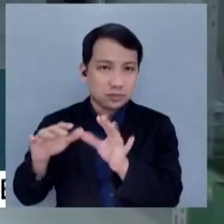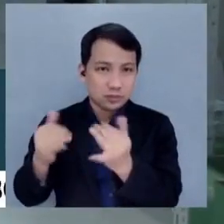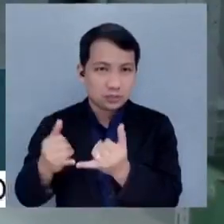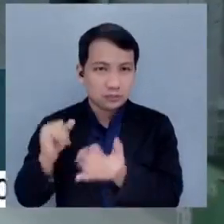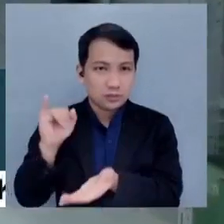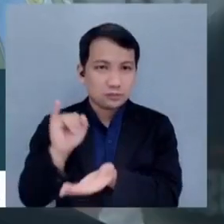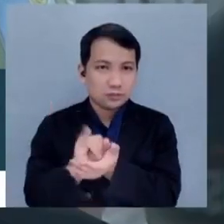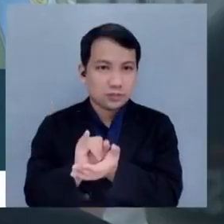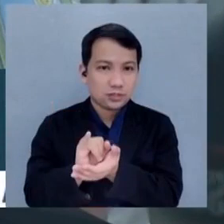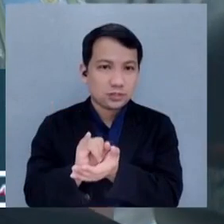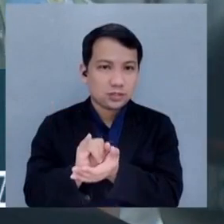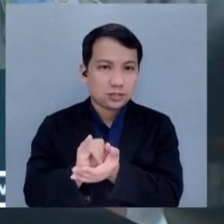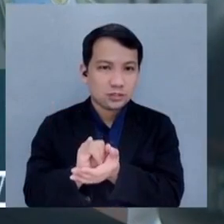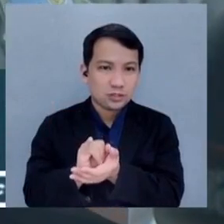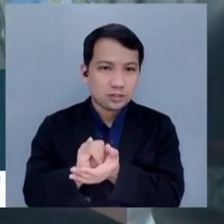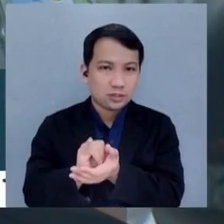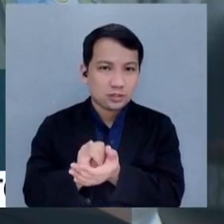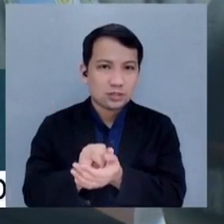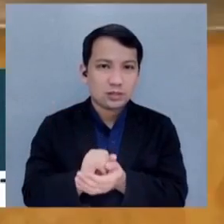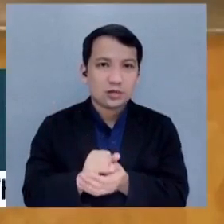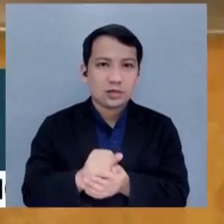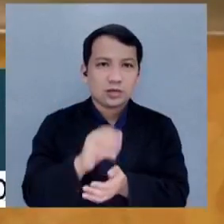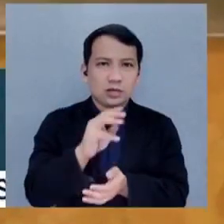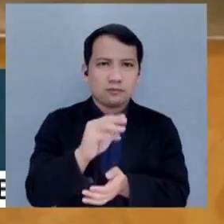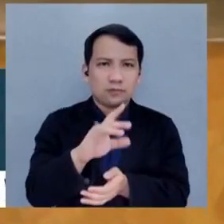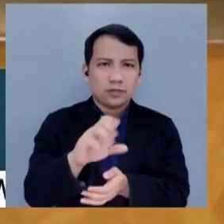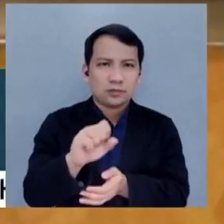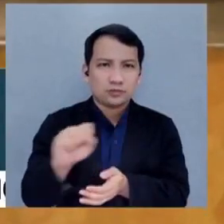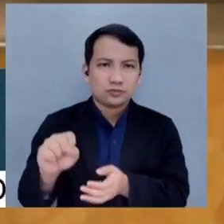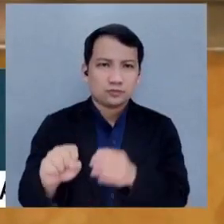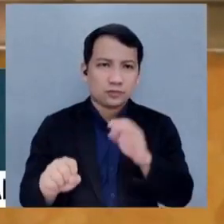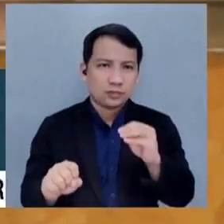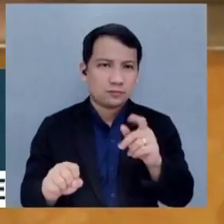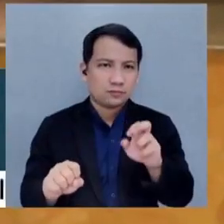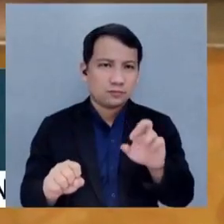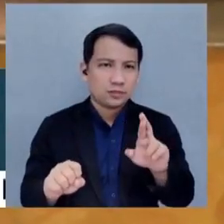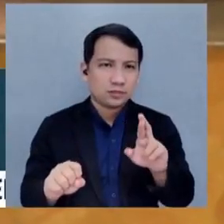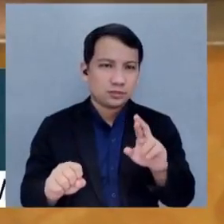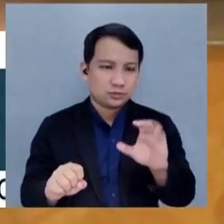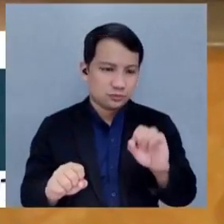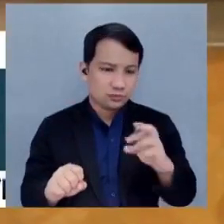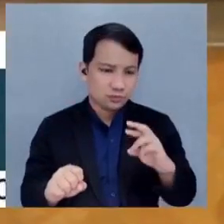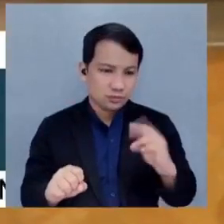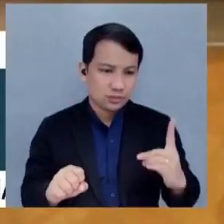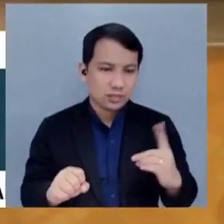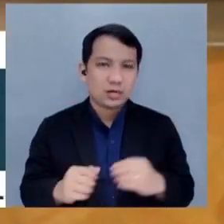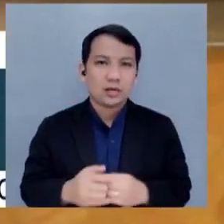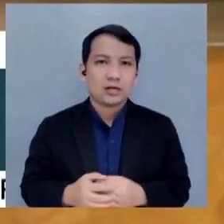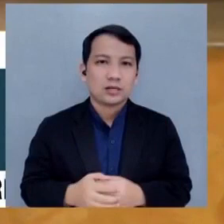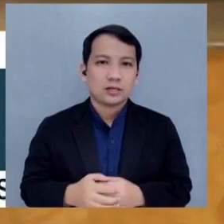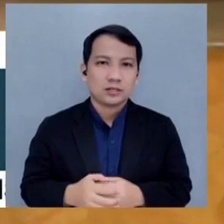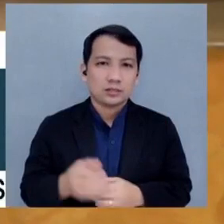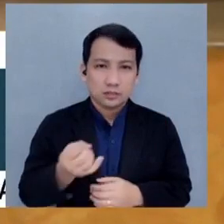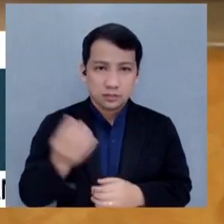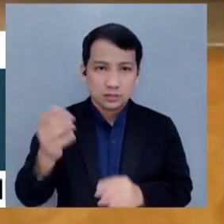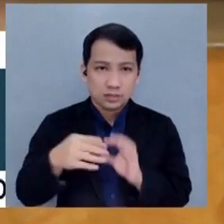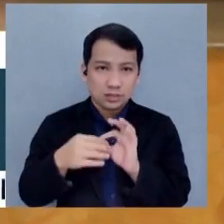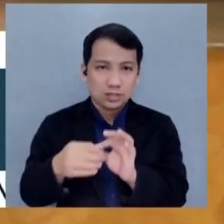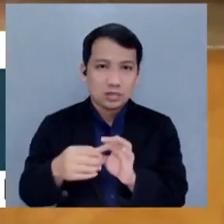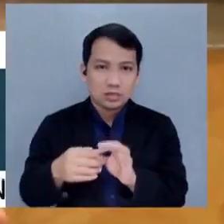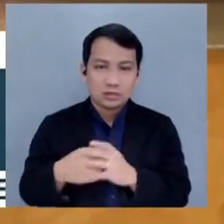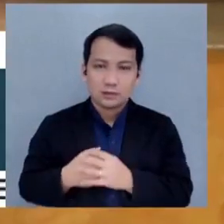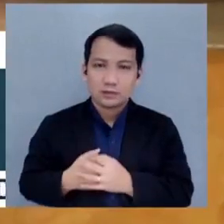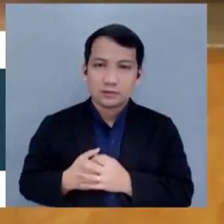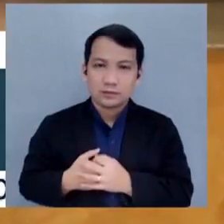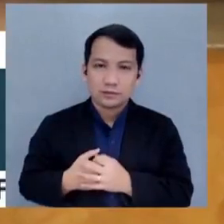are Microsoft and MasterCard. Focus on bringing 100,000 more learners with skills